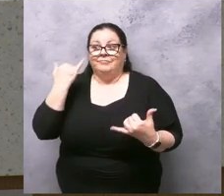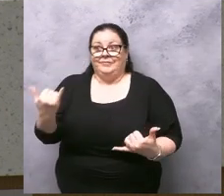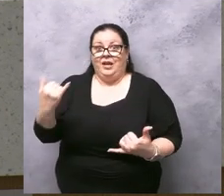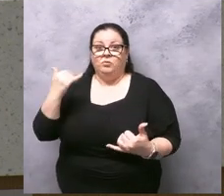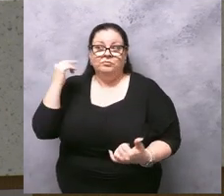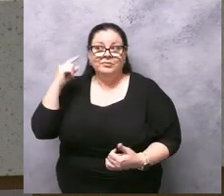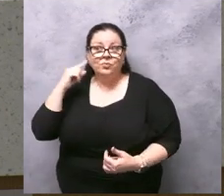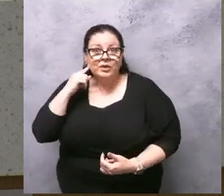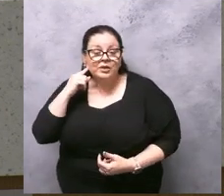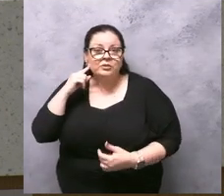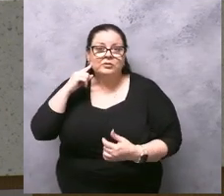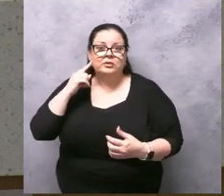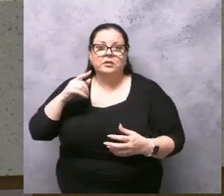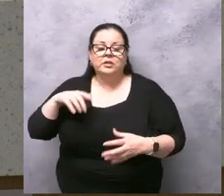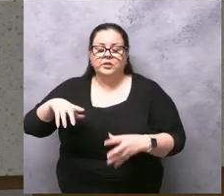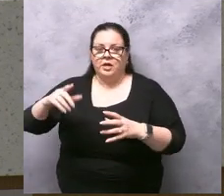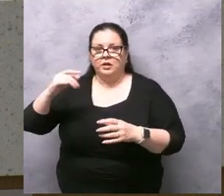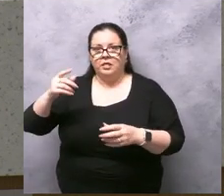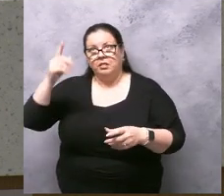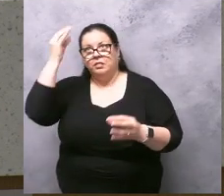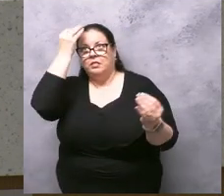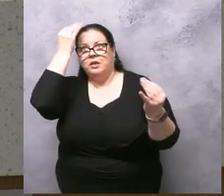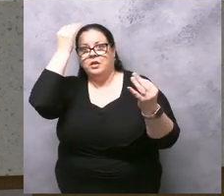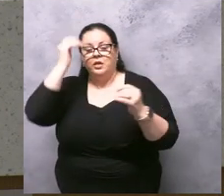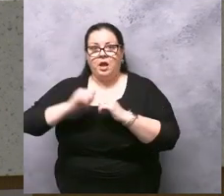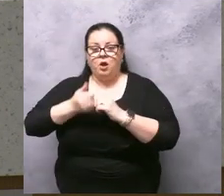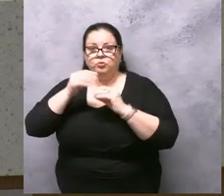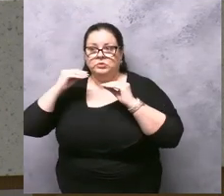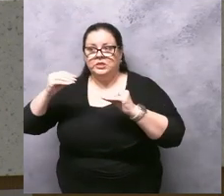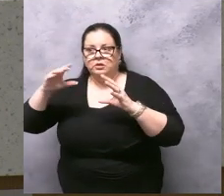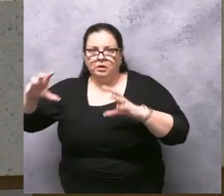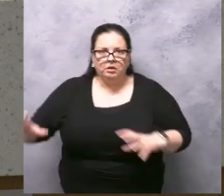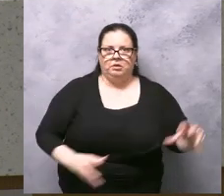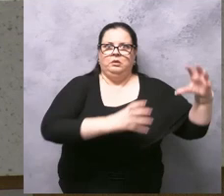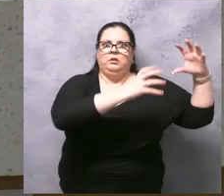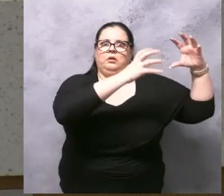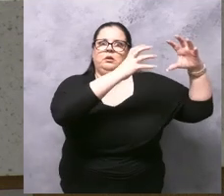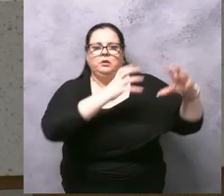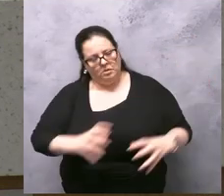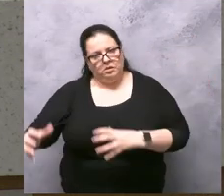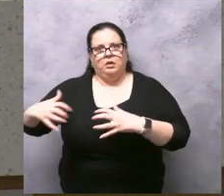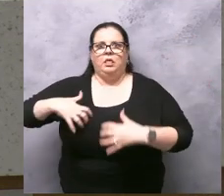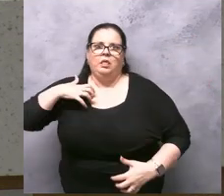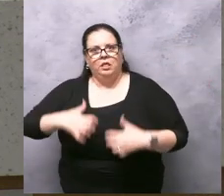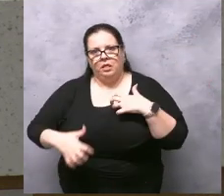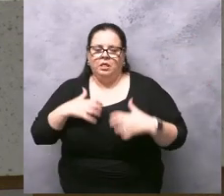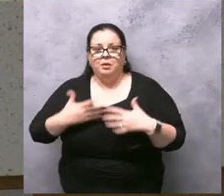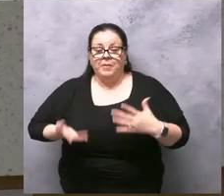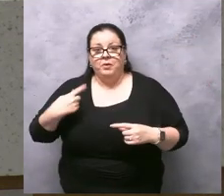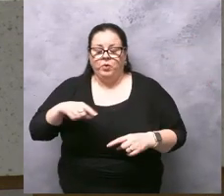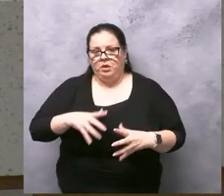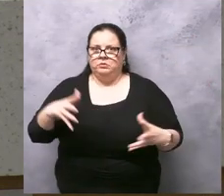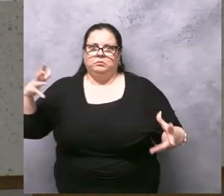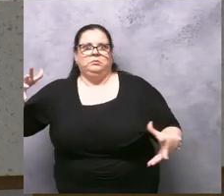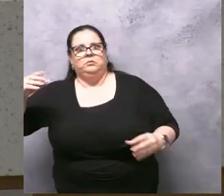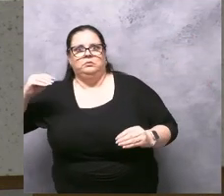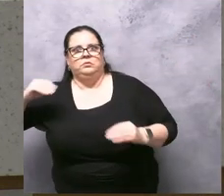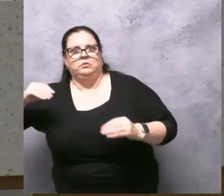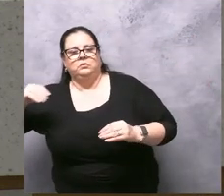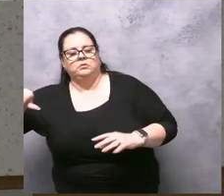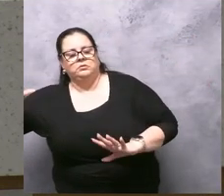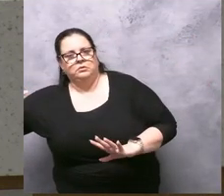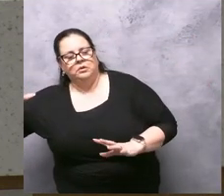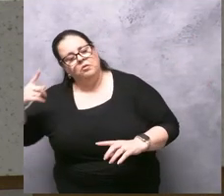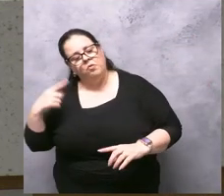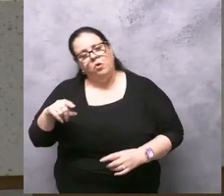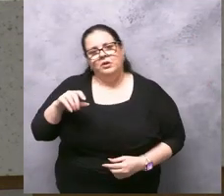as the huge pendulum swing has happened in reading instruction at the state level, and maybe a potential overcorrection for